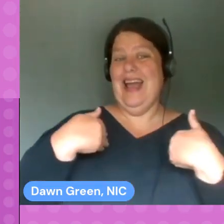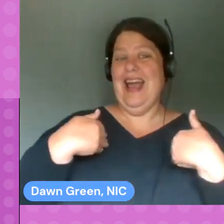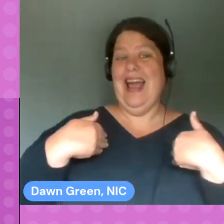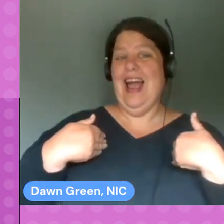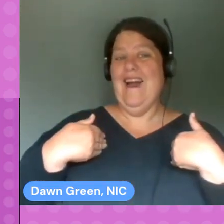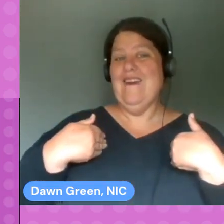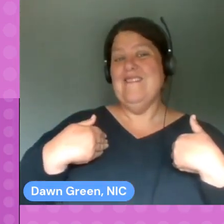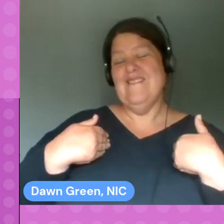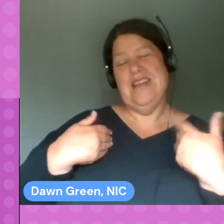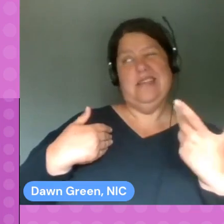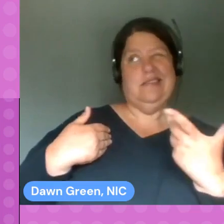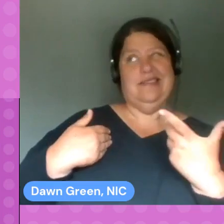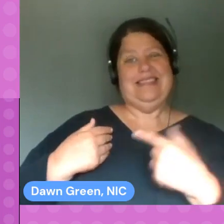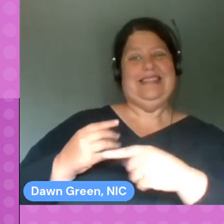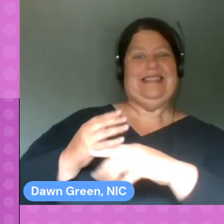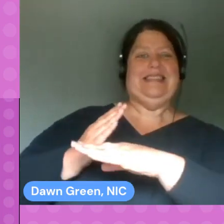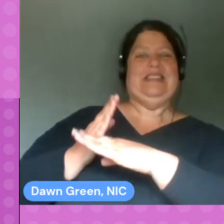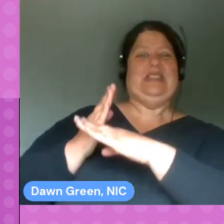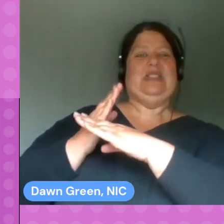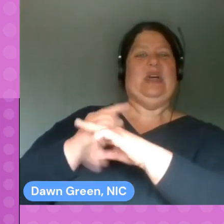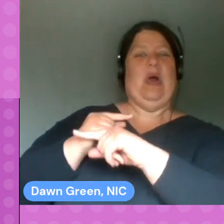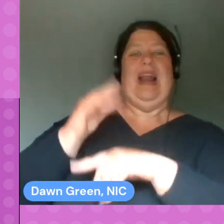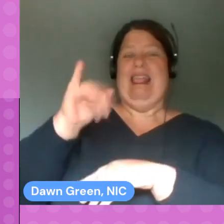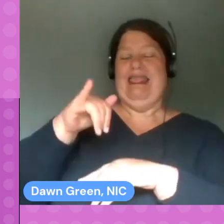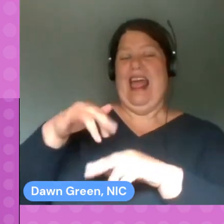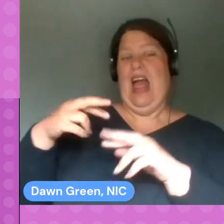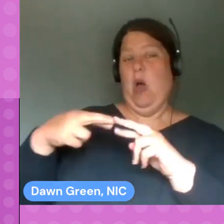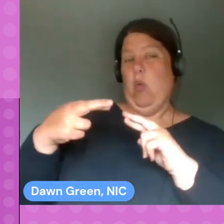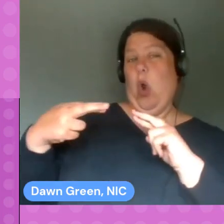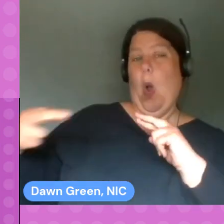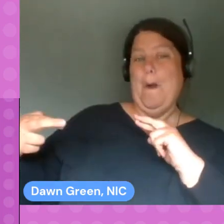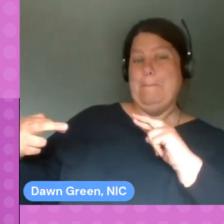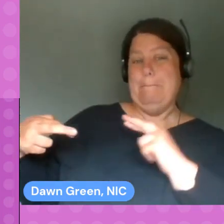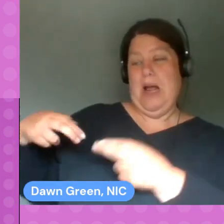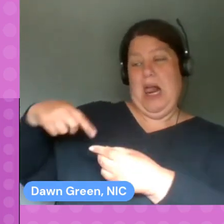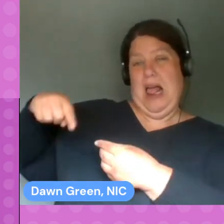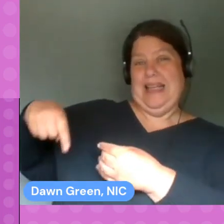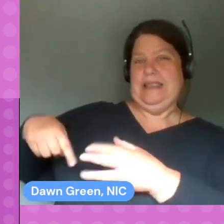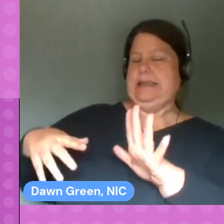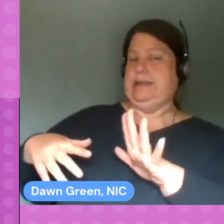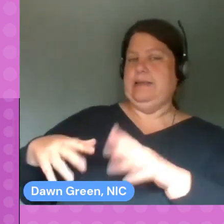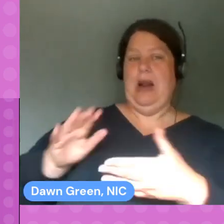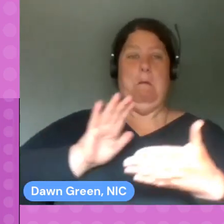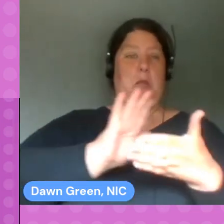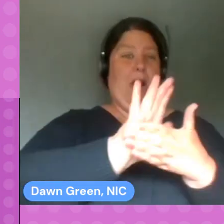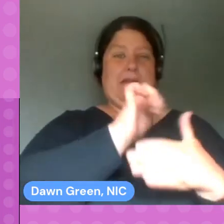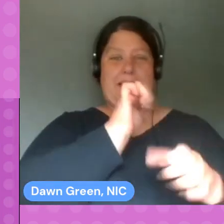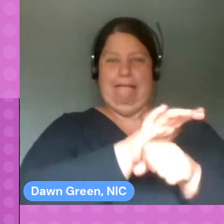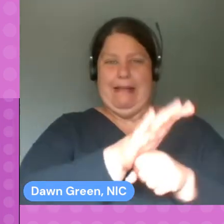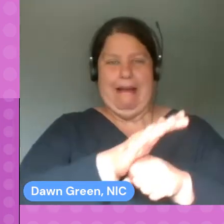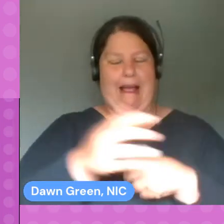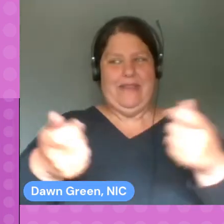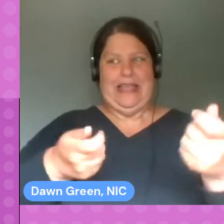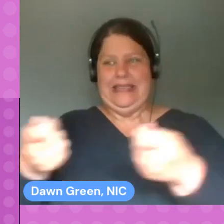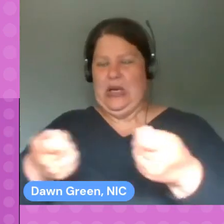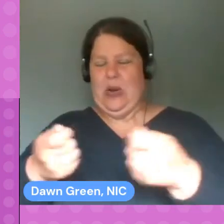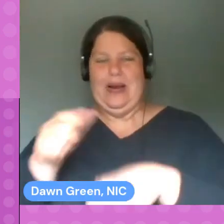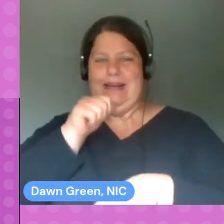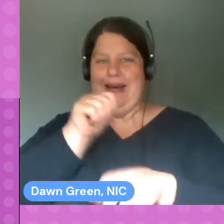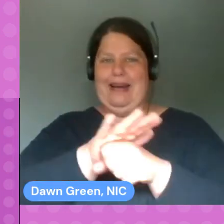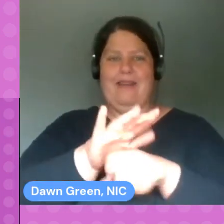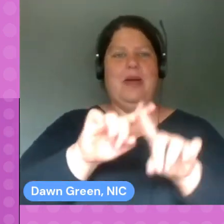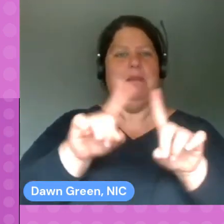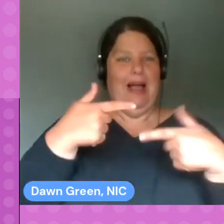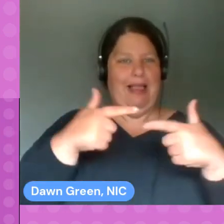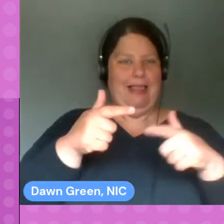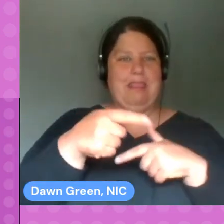needed here. That rope coiled there. The brakes were not adequate. The steering was not adequate. But I let them do it, and